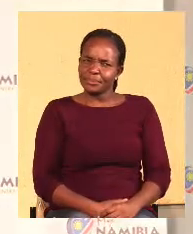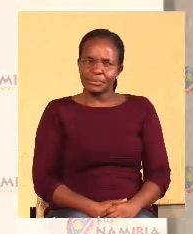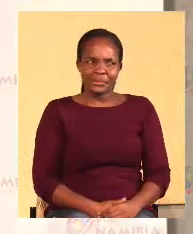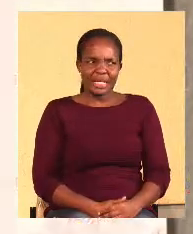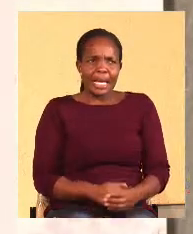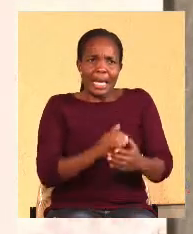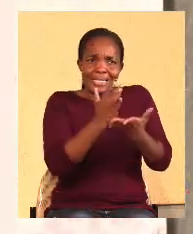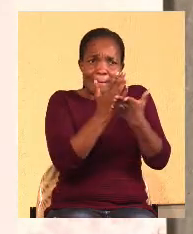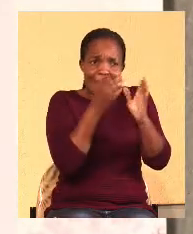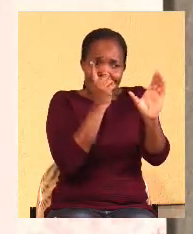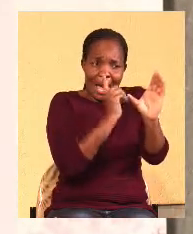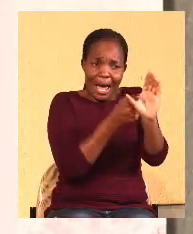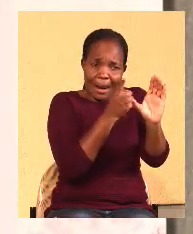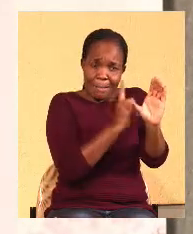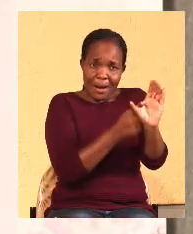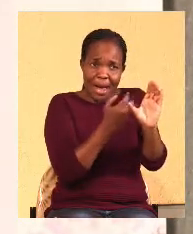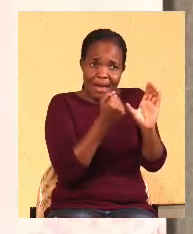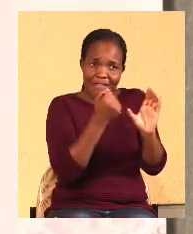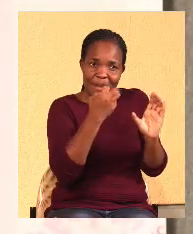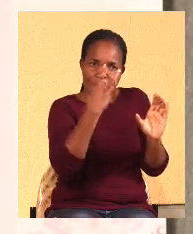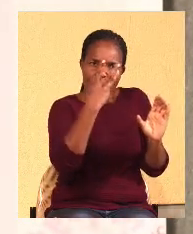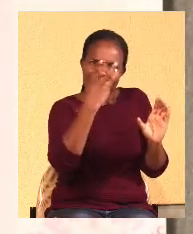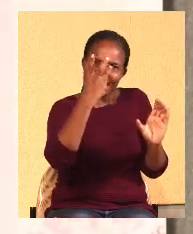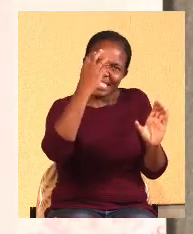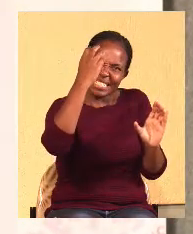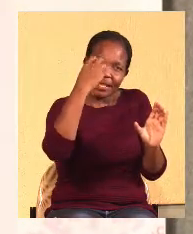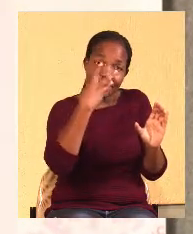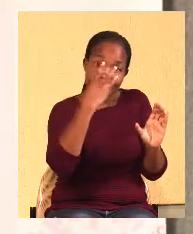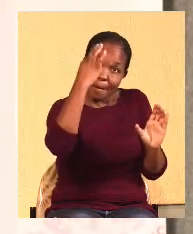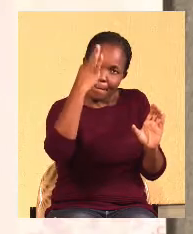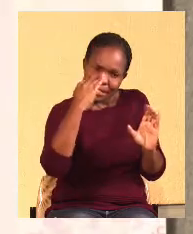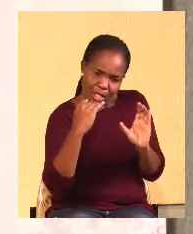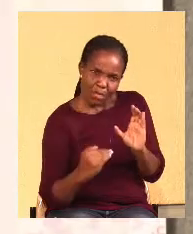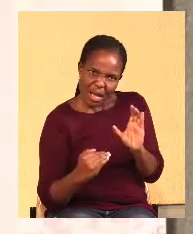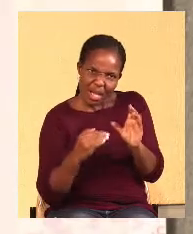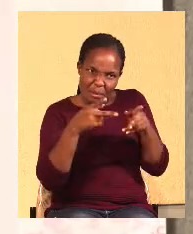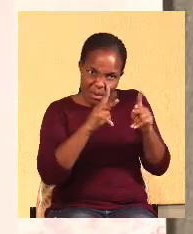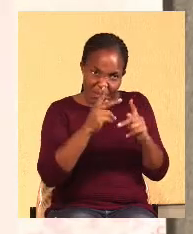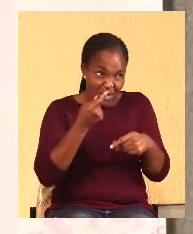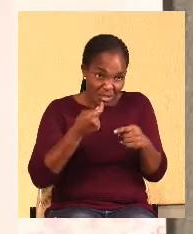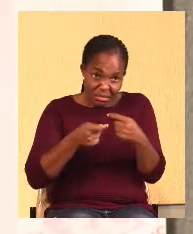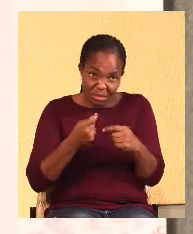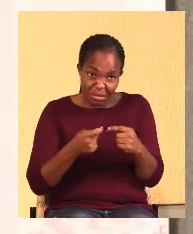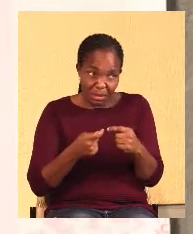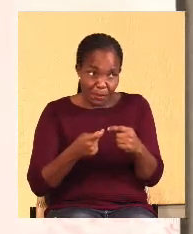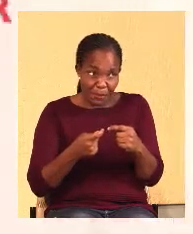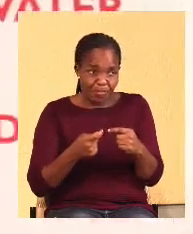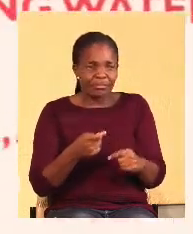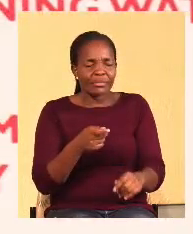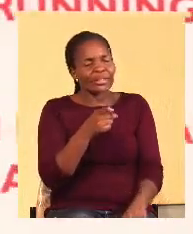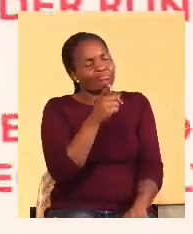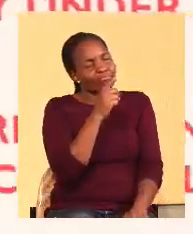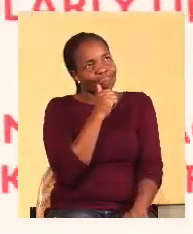with an alcohol volume of less than 3, is it allowed? It would, from, you